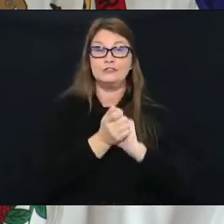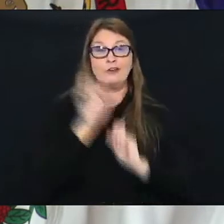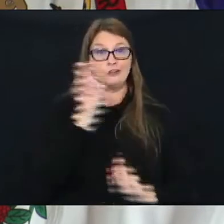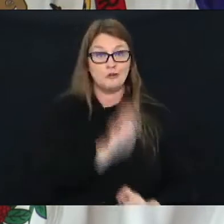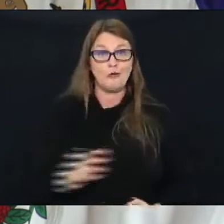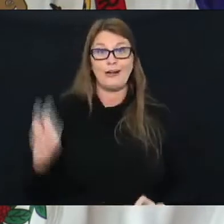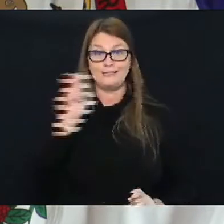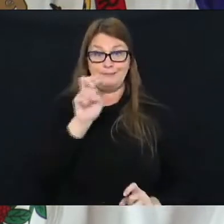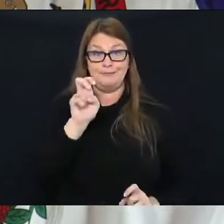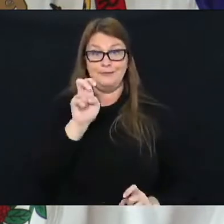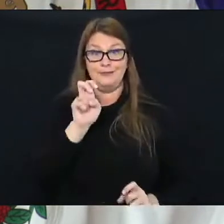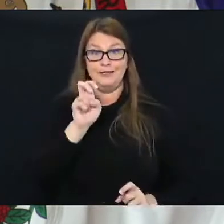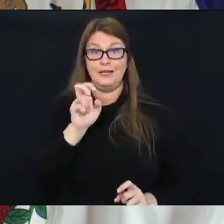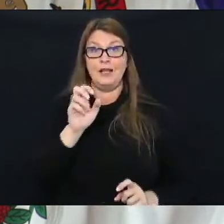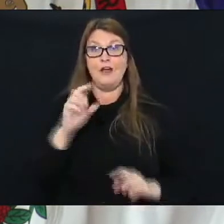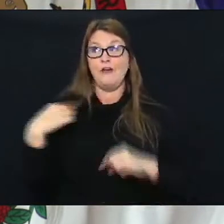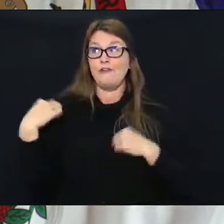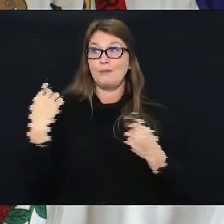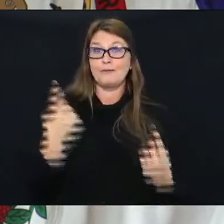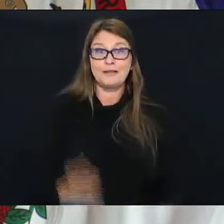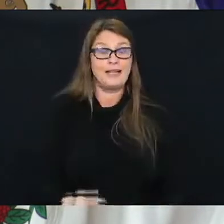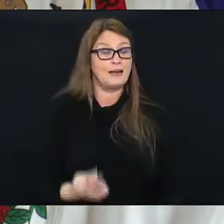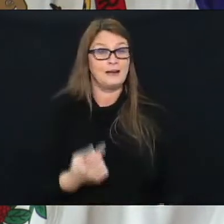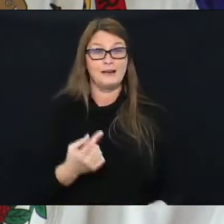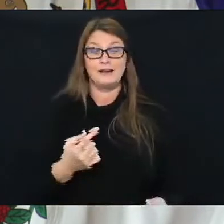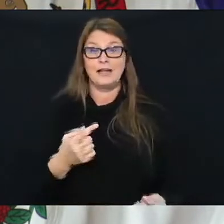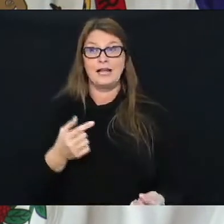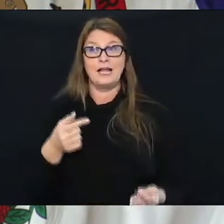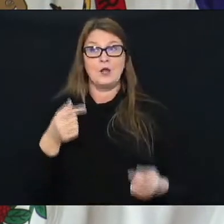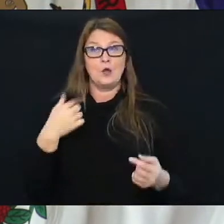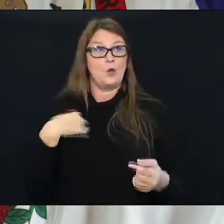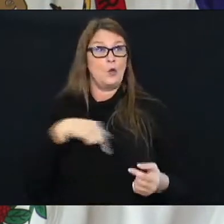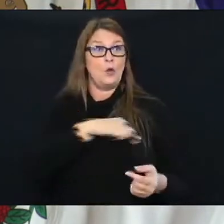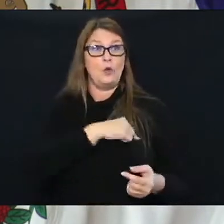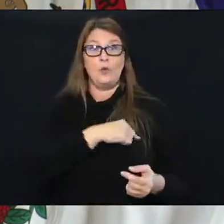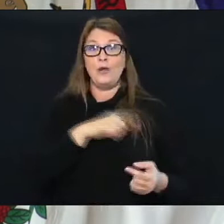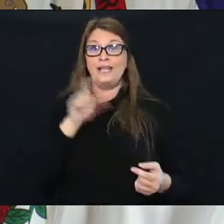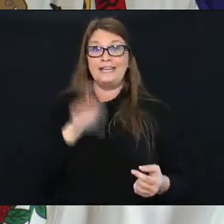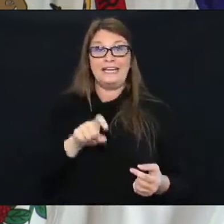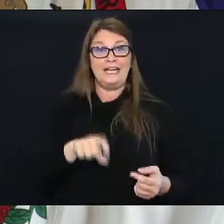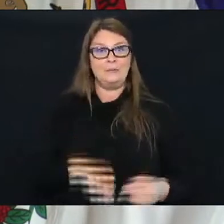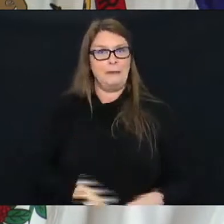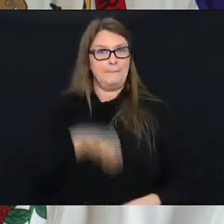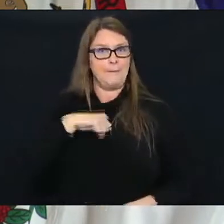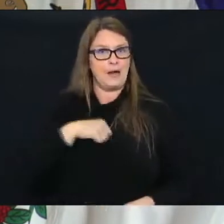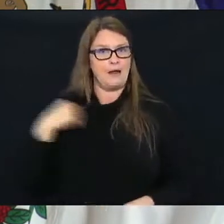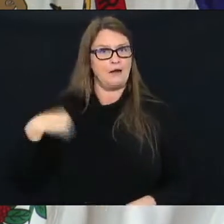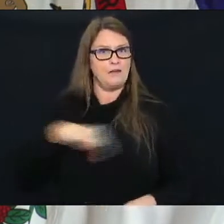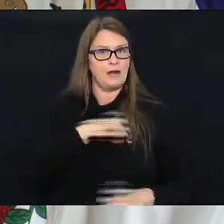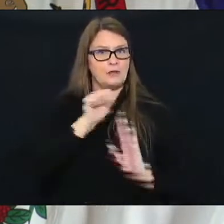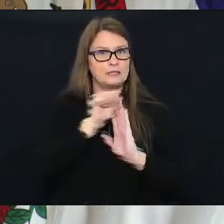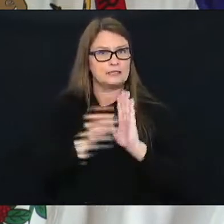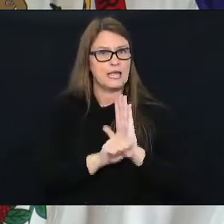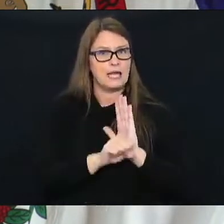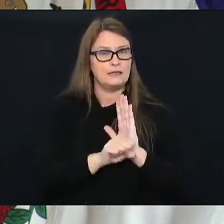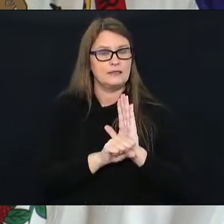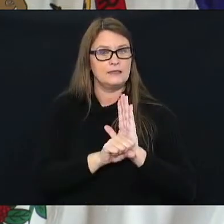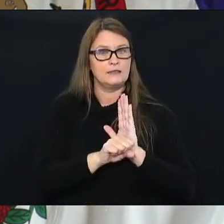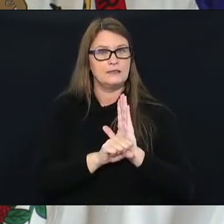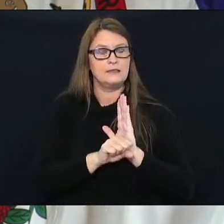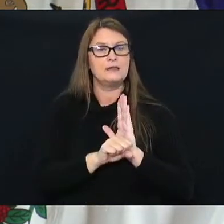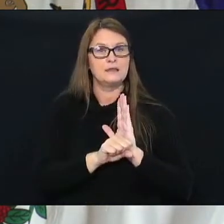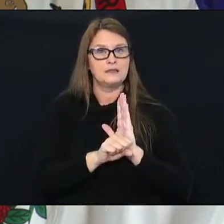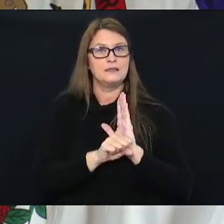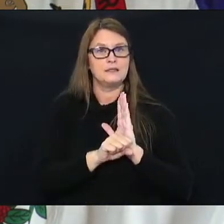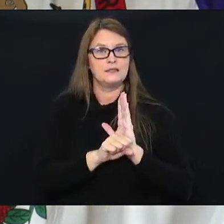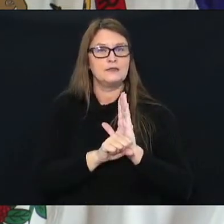I said right off the get-go, and any frog that's not proud of his own pond is not much of a frog. Really, if you just think about it,